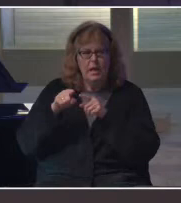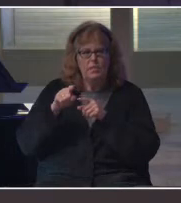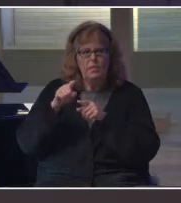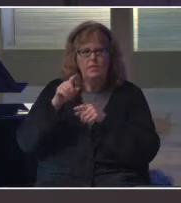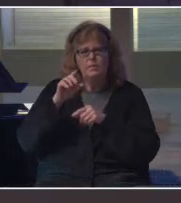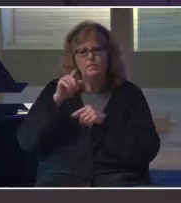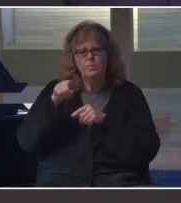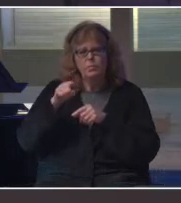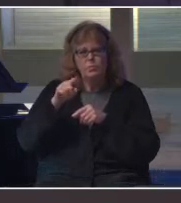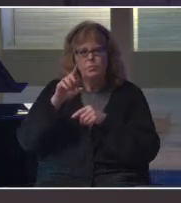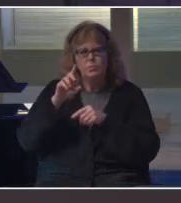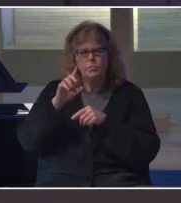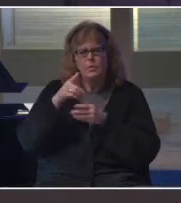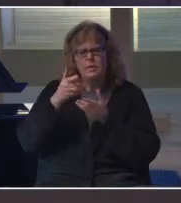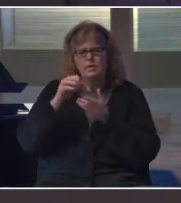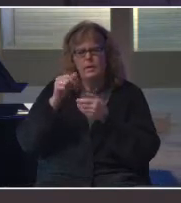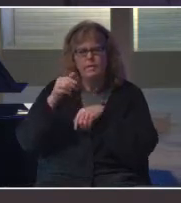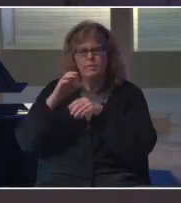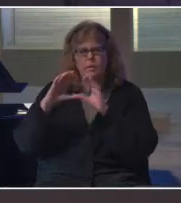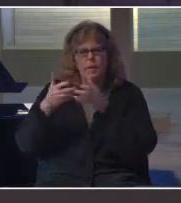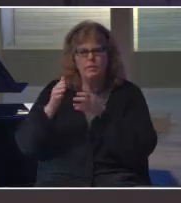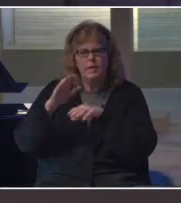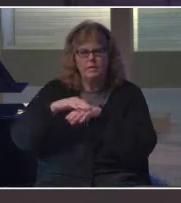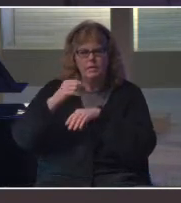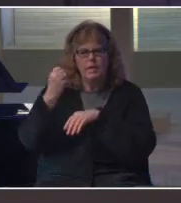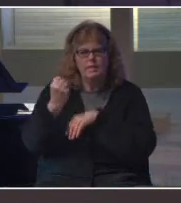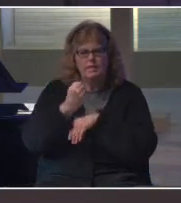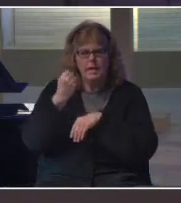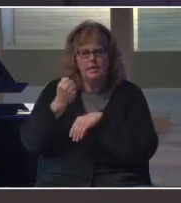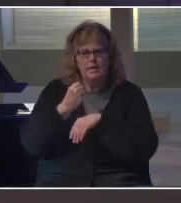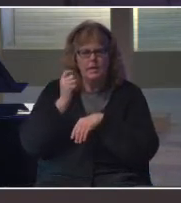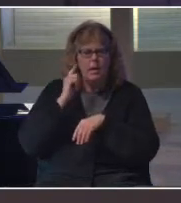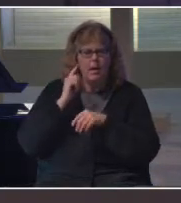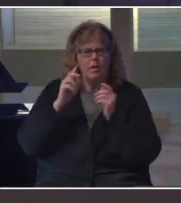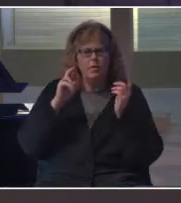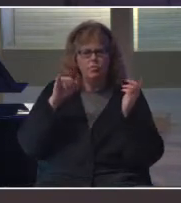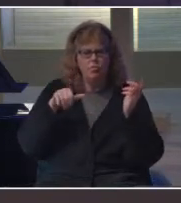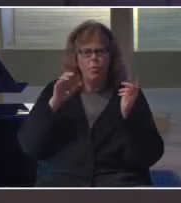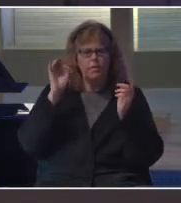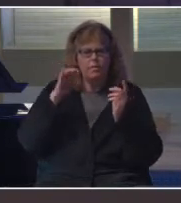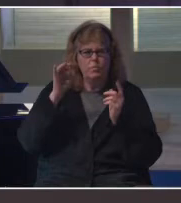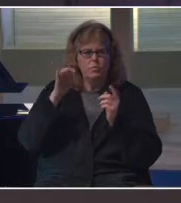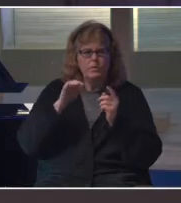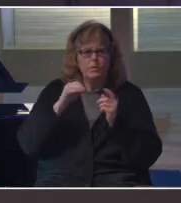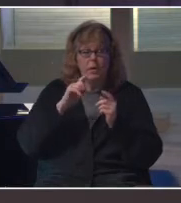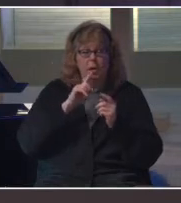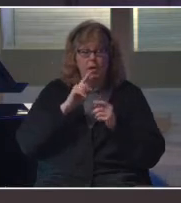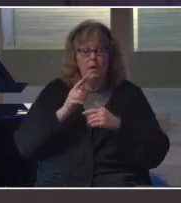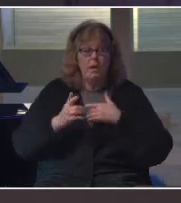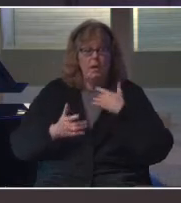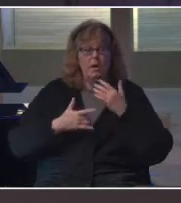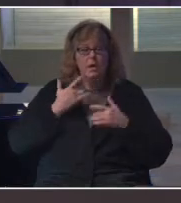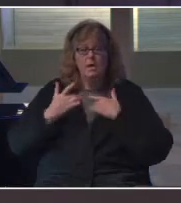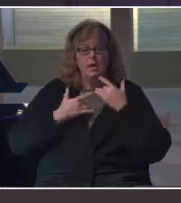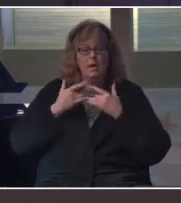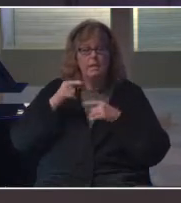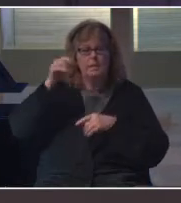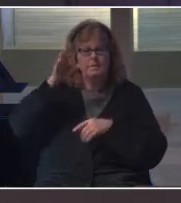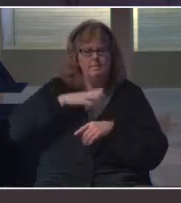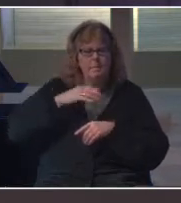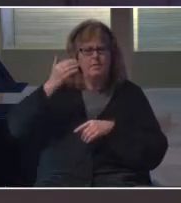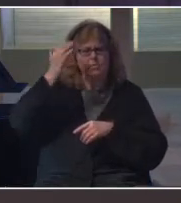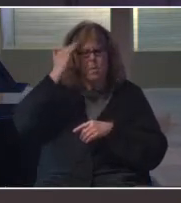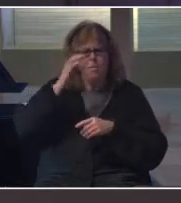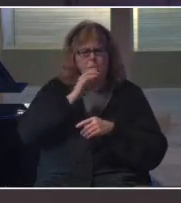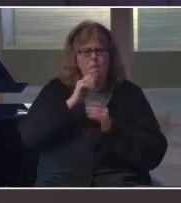the very next week on Saturday, and I heard Roy Schwarz preach, and it was exciting. This man knew the